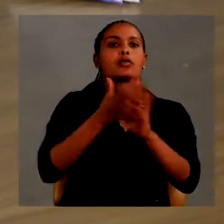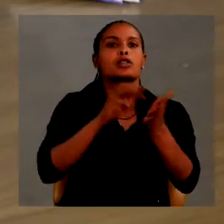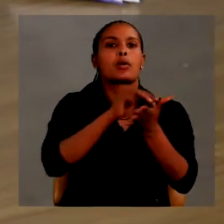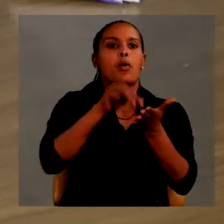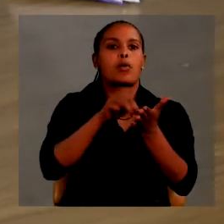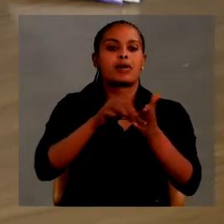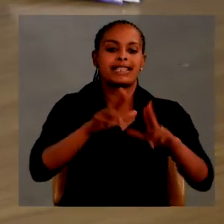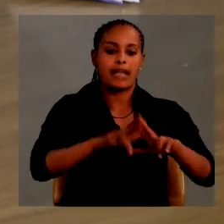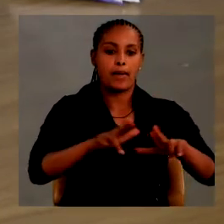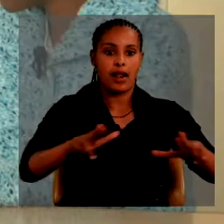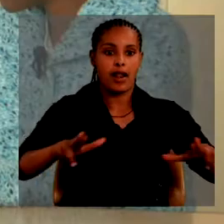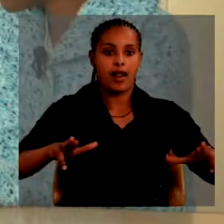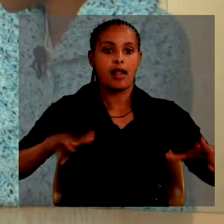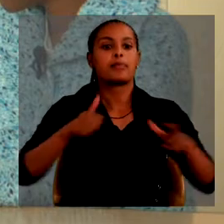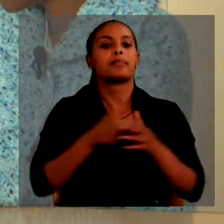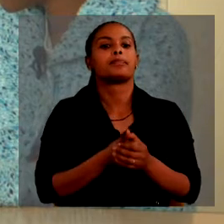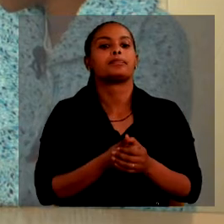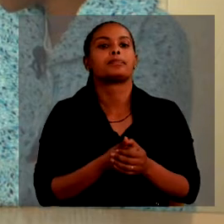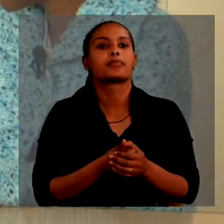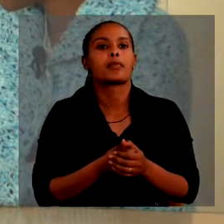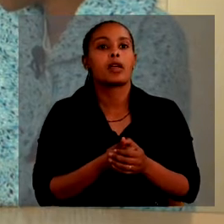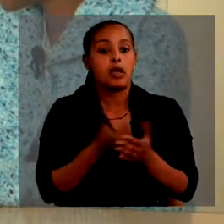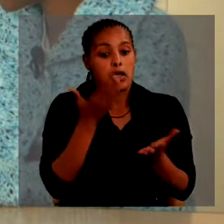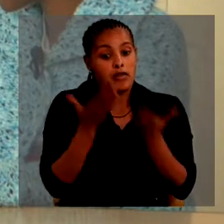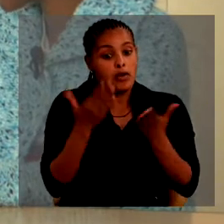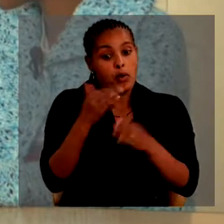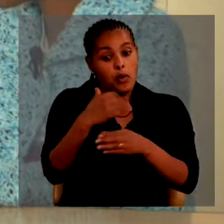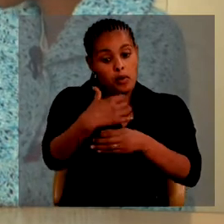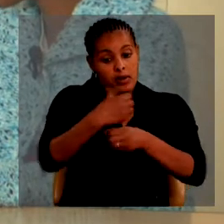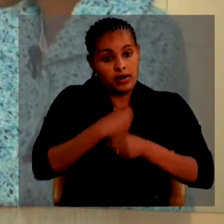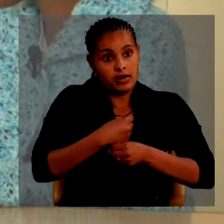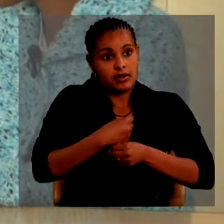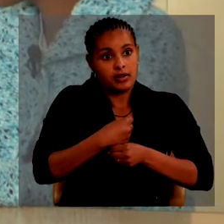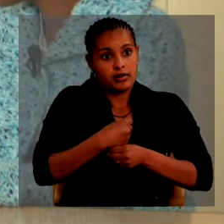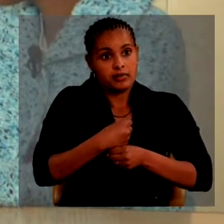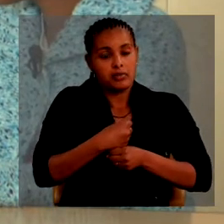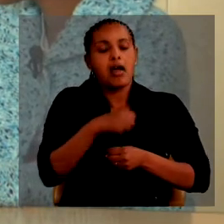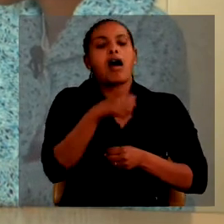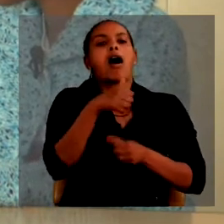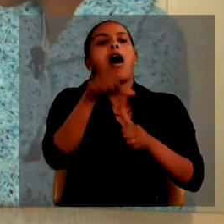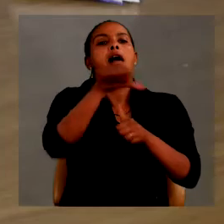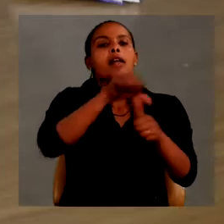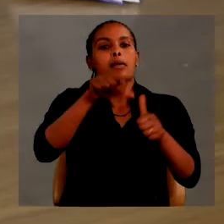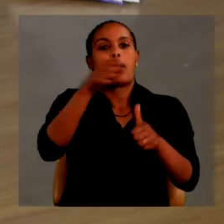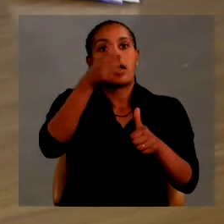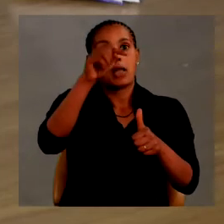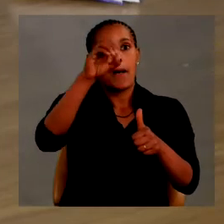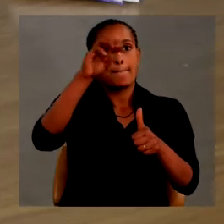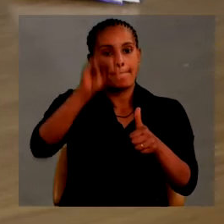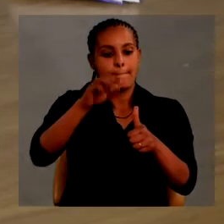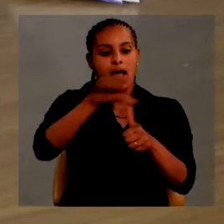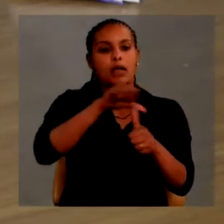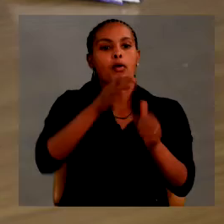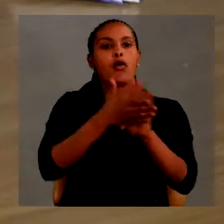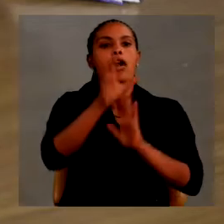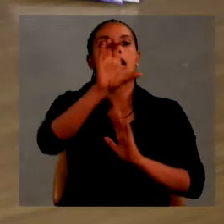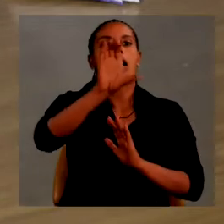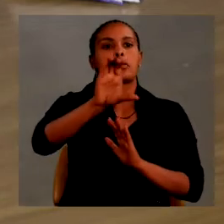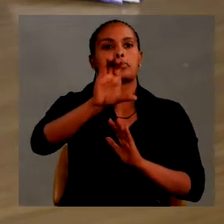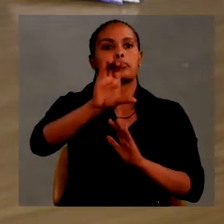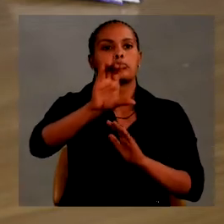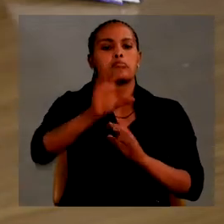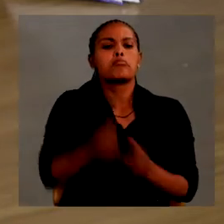to be stable. So if you bring just an atom of carbon and as